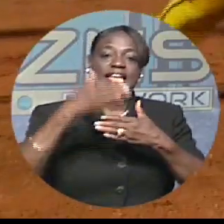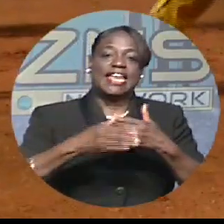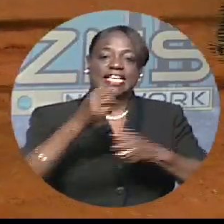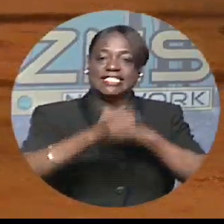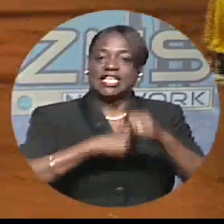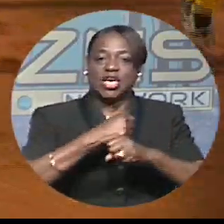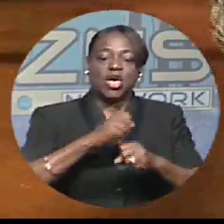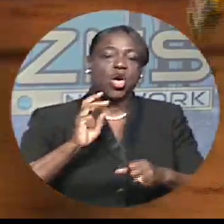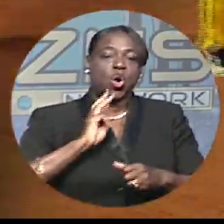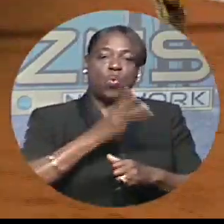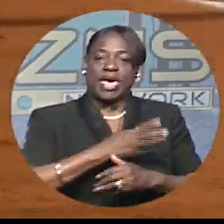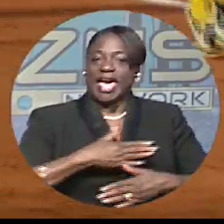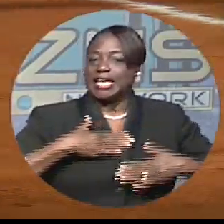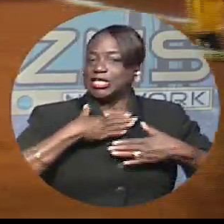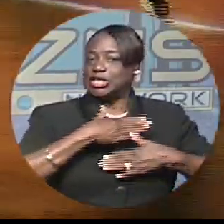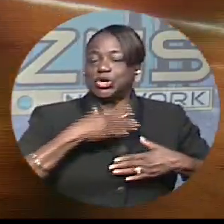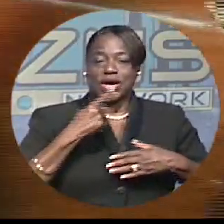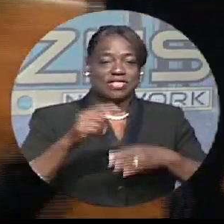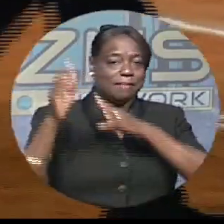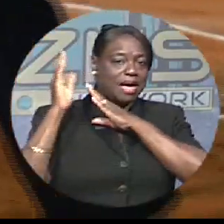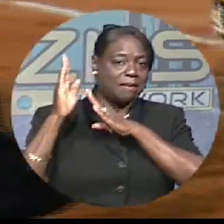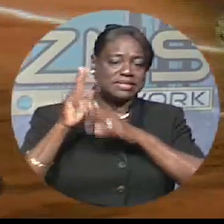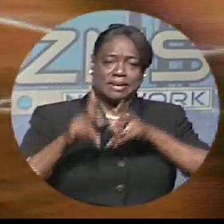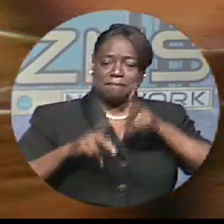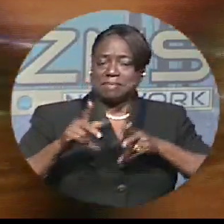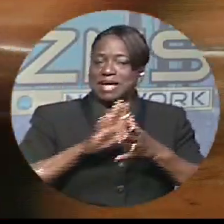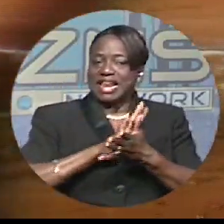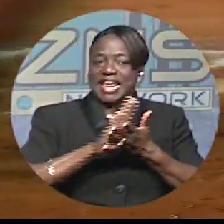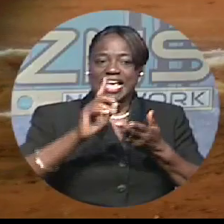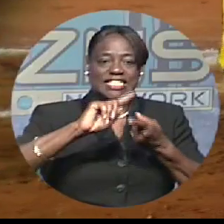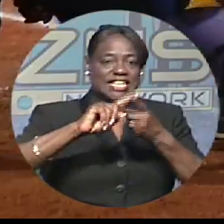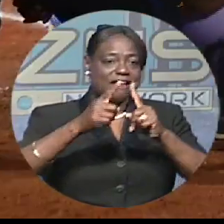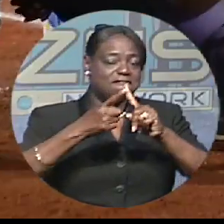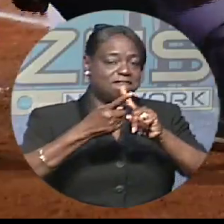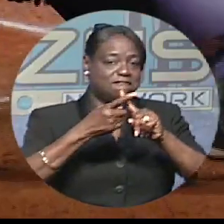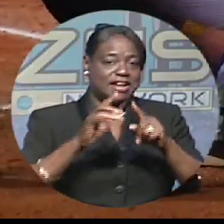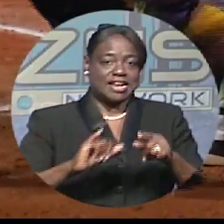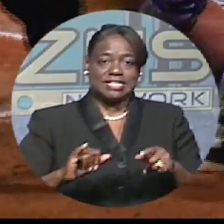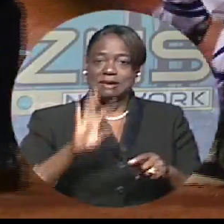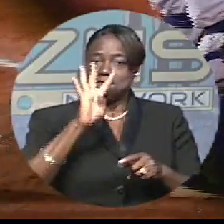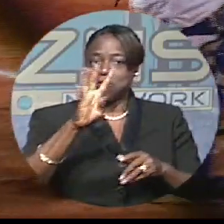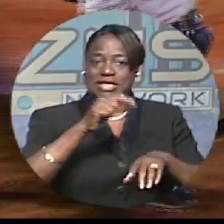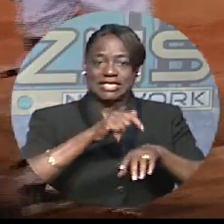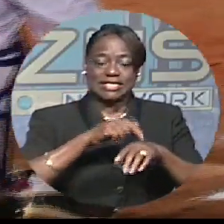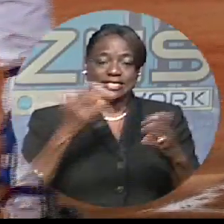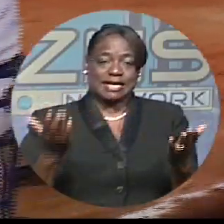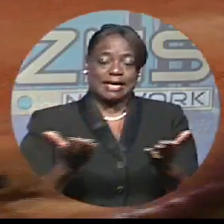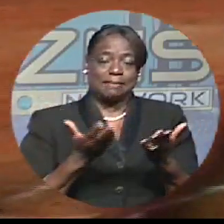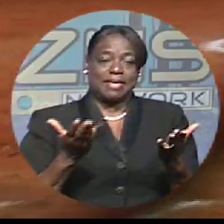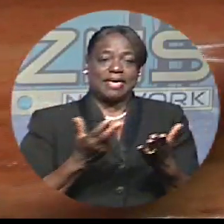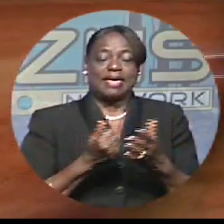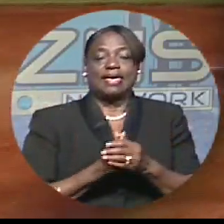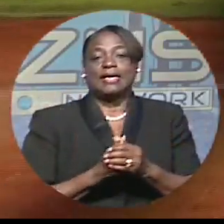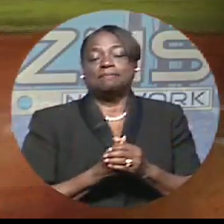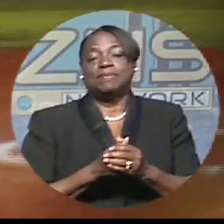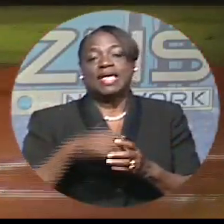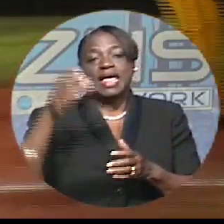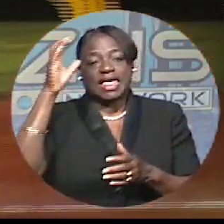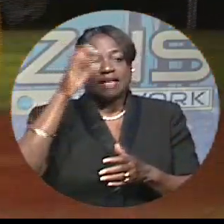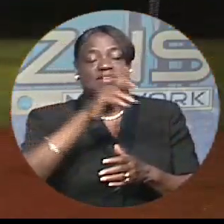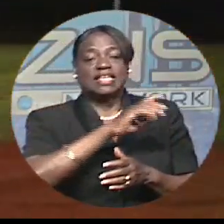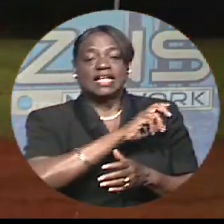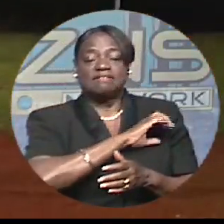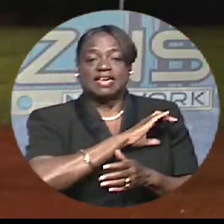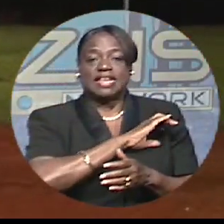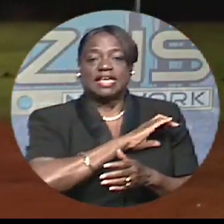Bahamas. The people, nice and friendly. I enjoyed, this is my fourth time here. Runners-up Aruba and Calvin Sylvania, despite losing